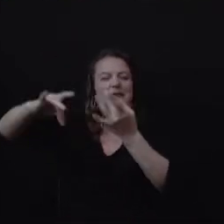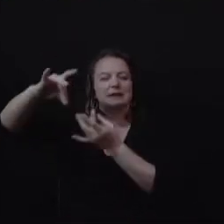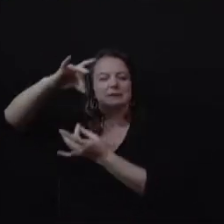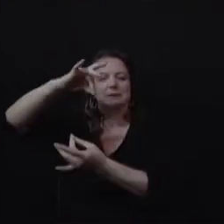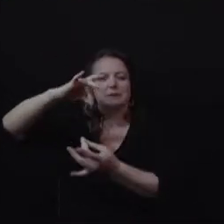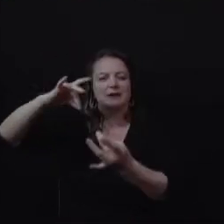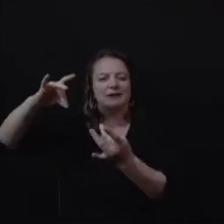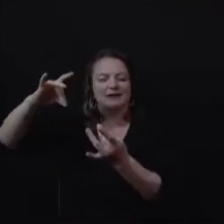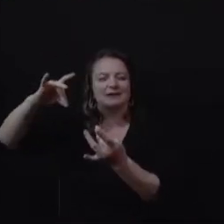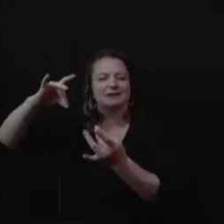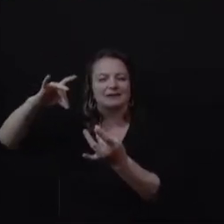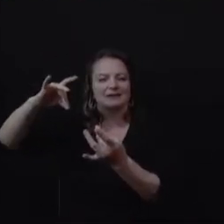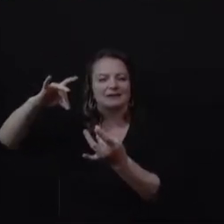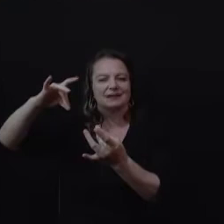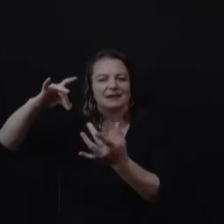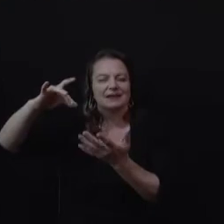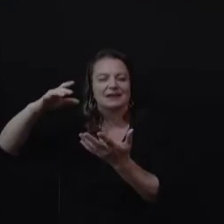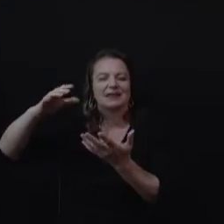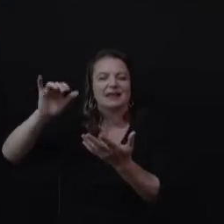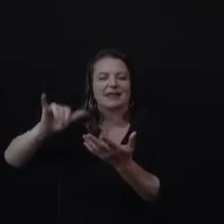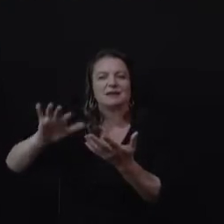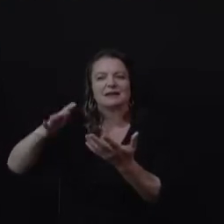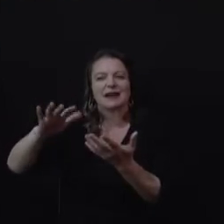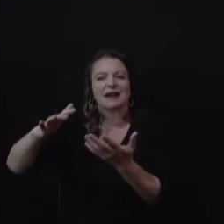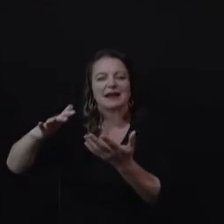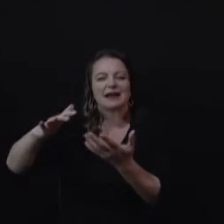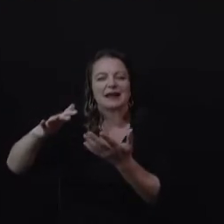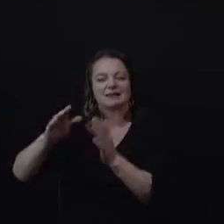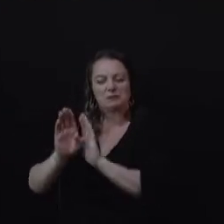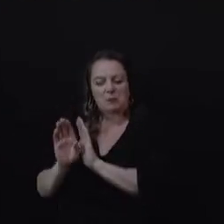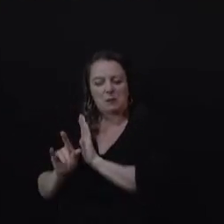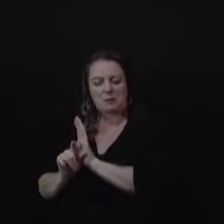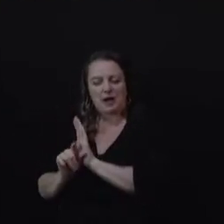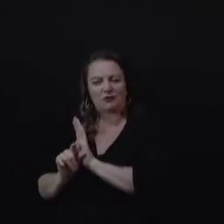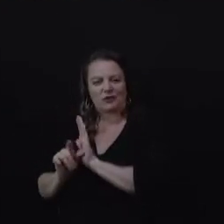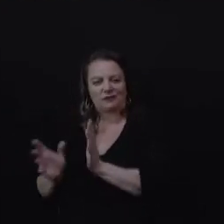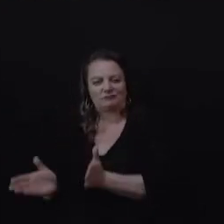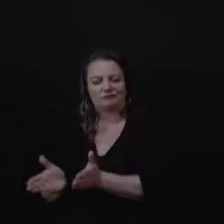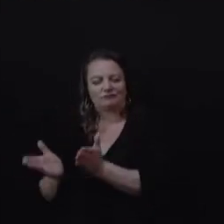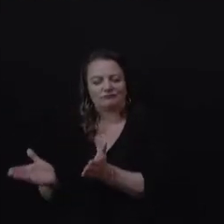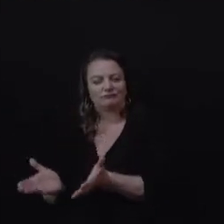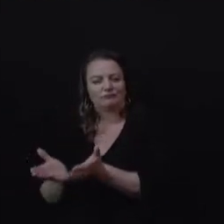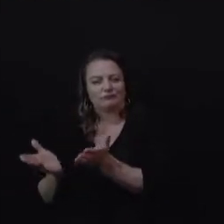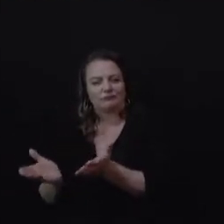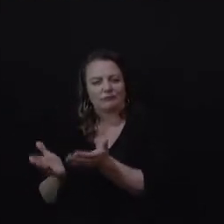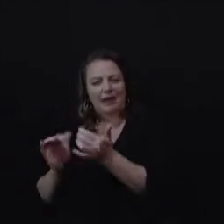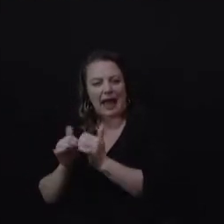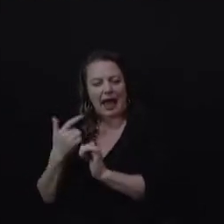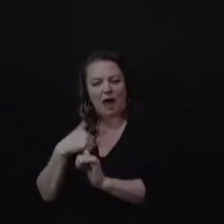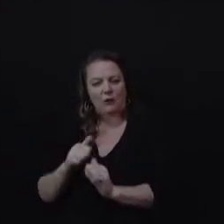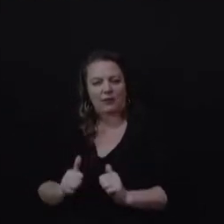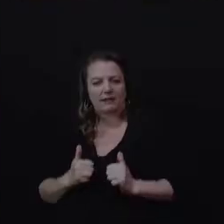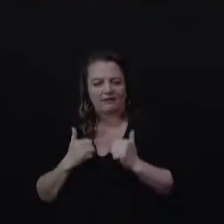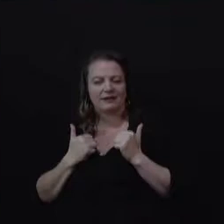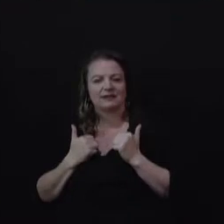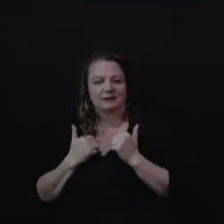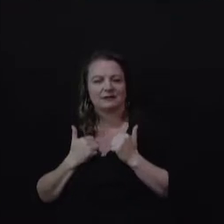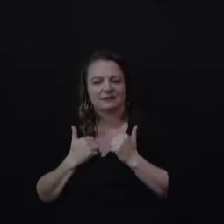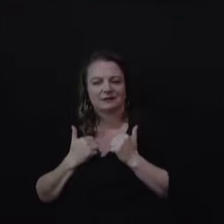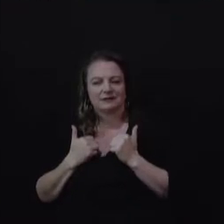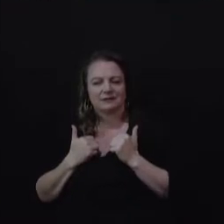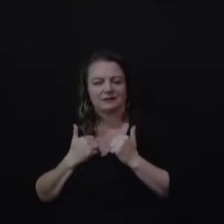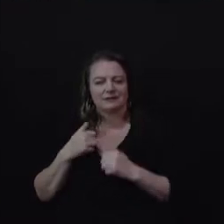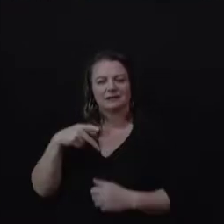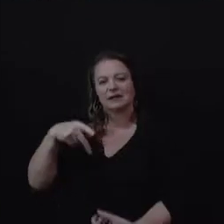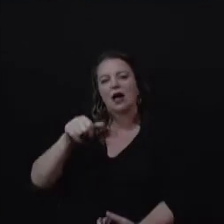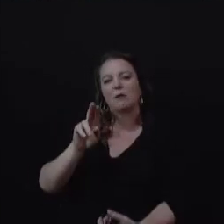ace that was kind of behind the scenes moving the strings of how we were living our lives. And